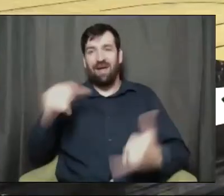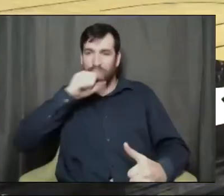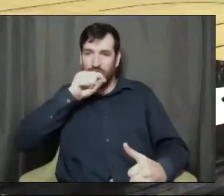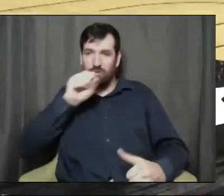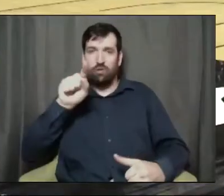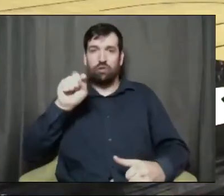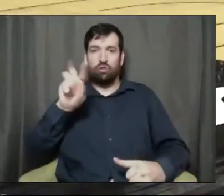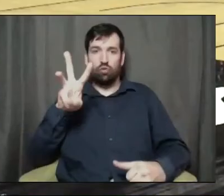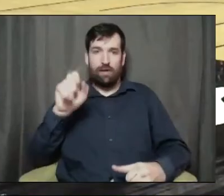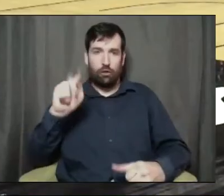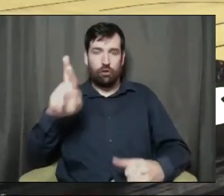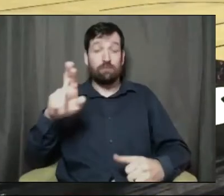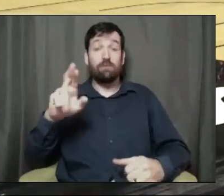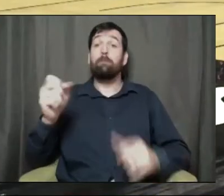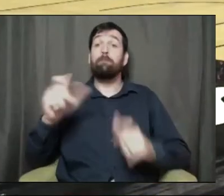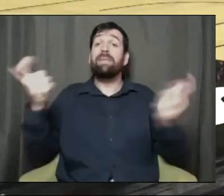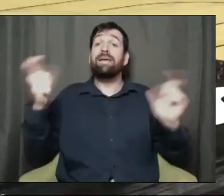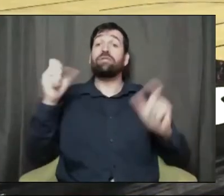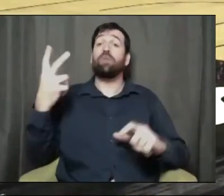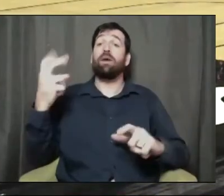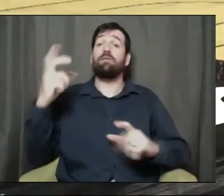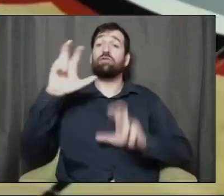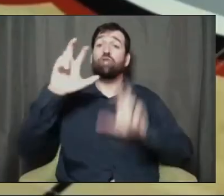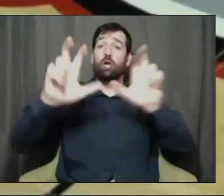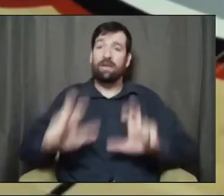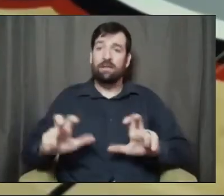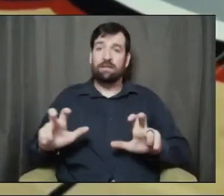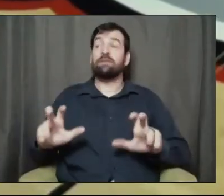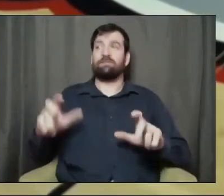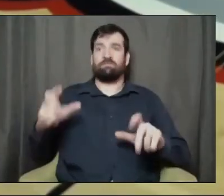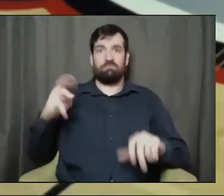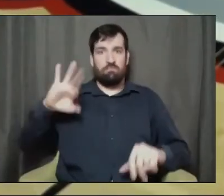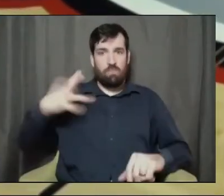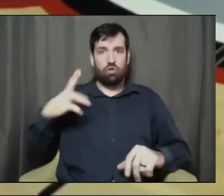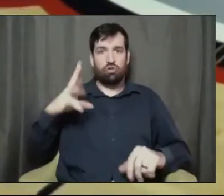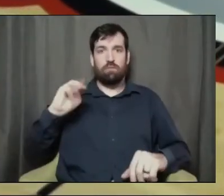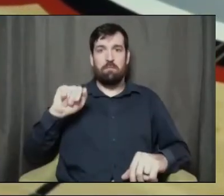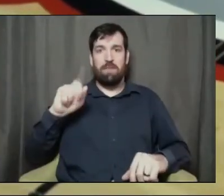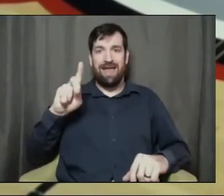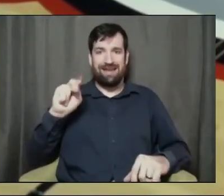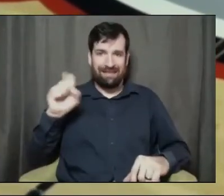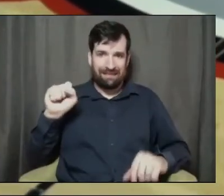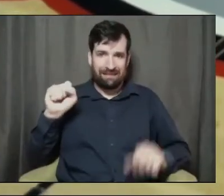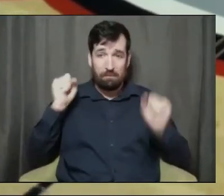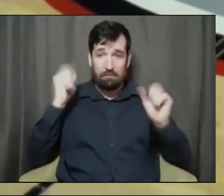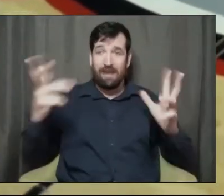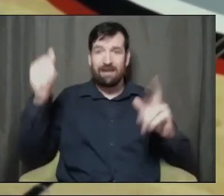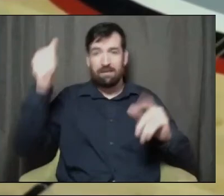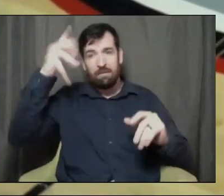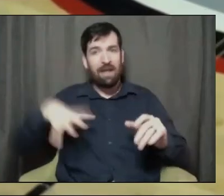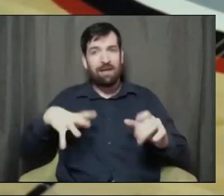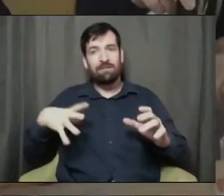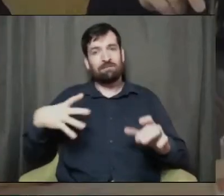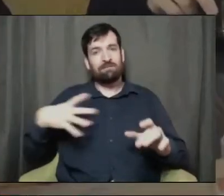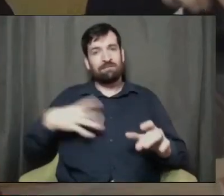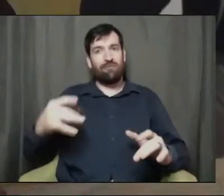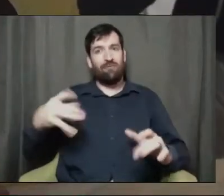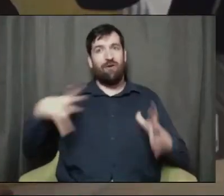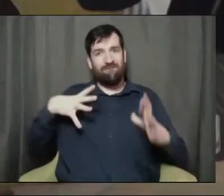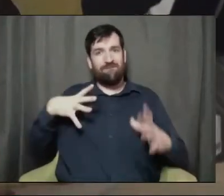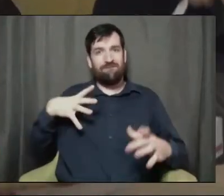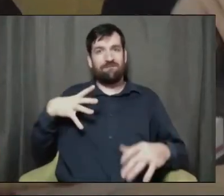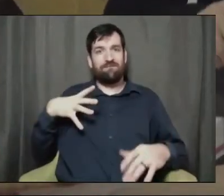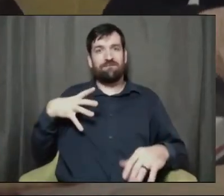tournament is underway, and we have heard for years that March Madness is the time of year many men like to take off because 'tis the season